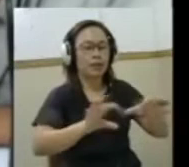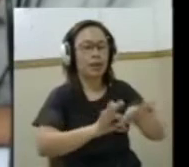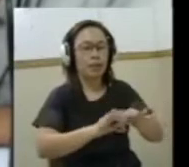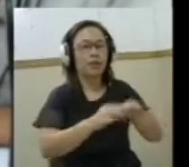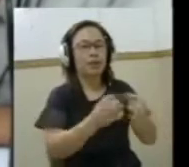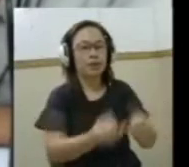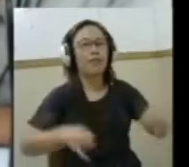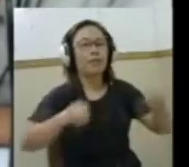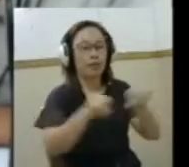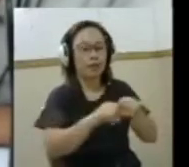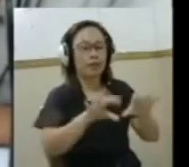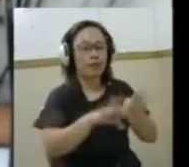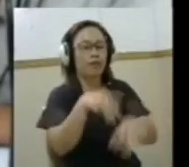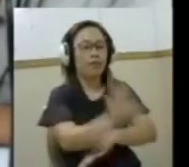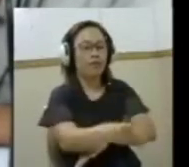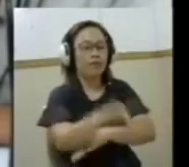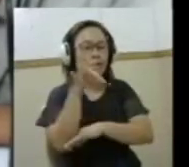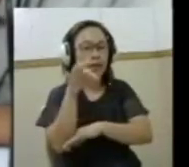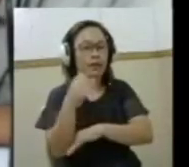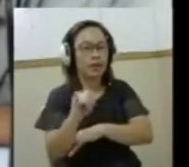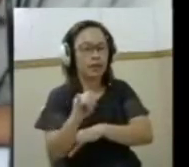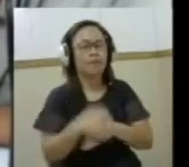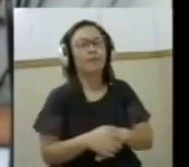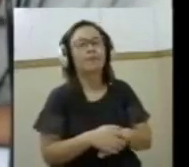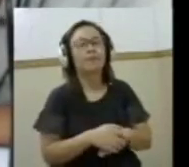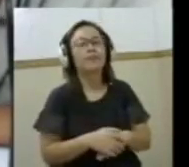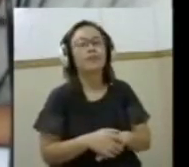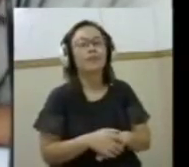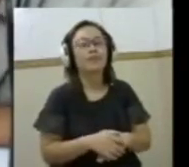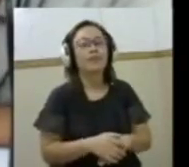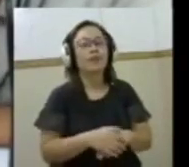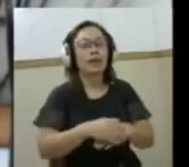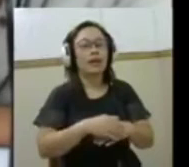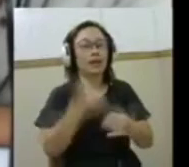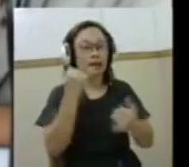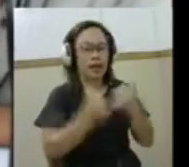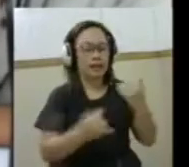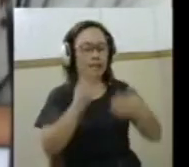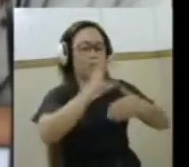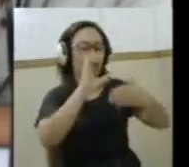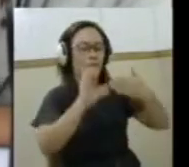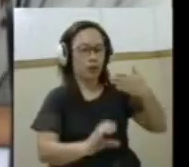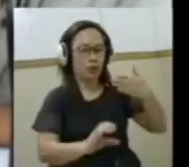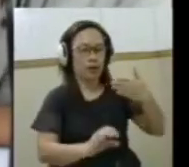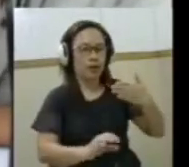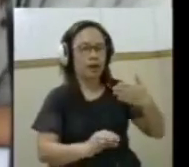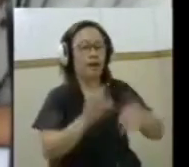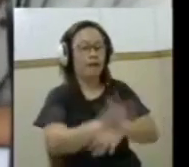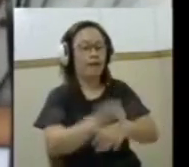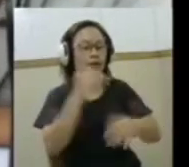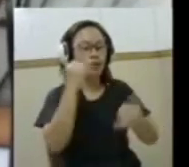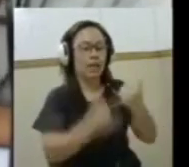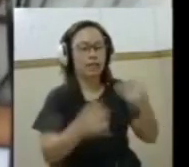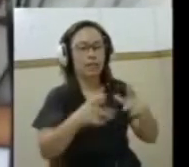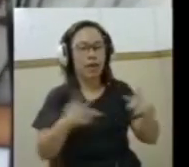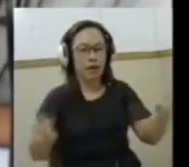of findings. And then number 6 term is conclusion. It is found in the last paragraph of a research